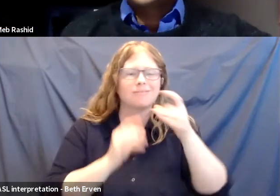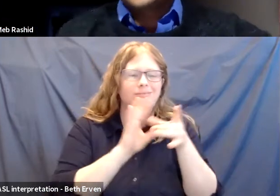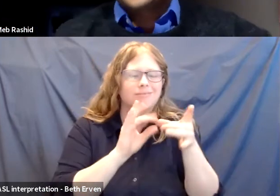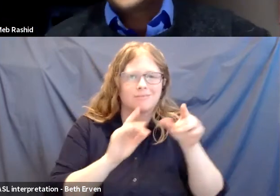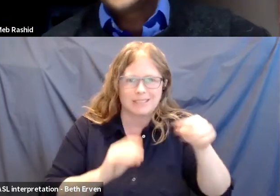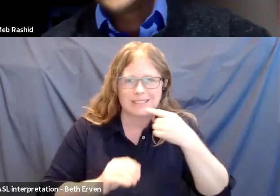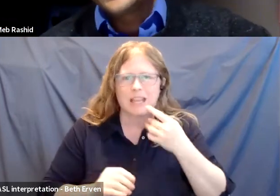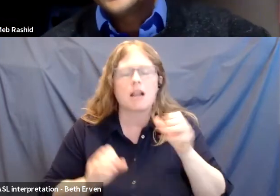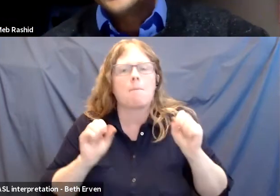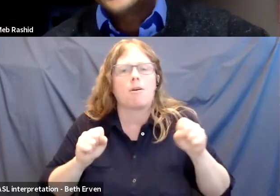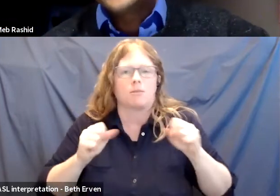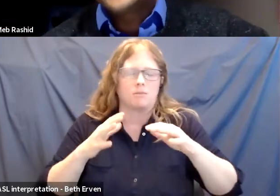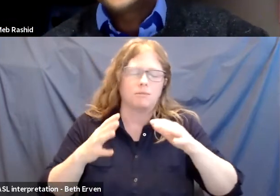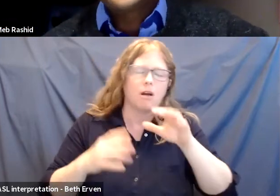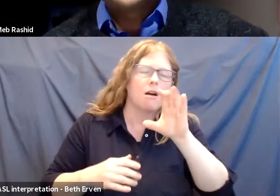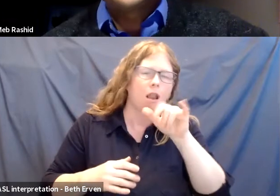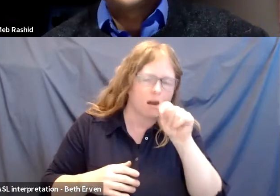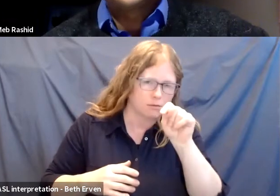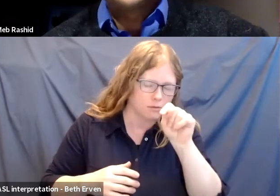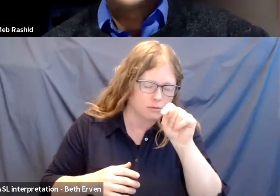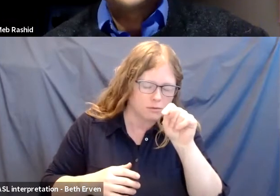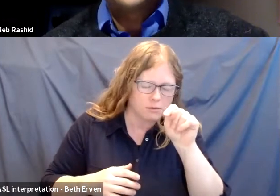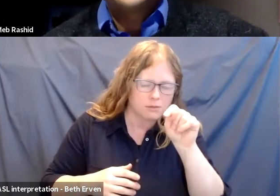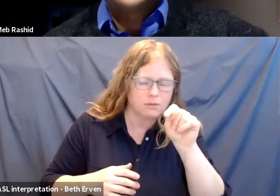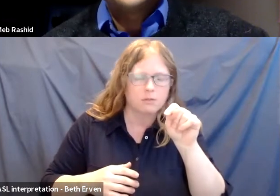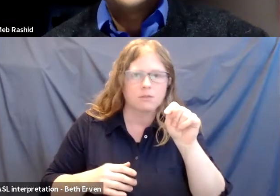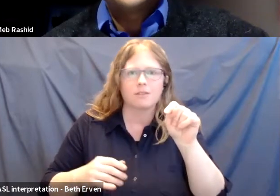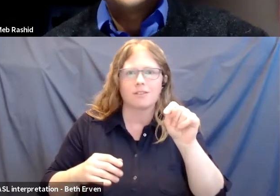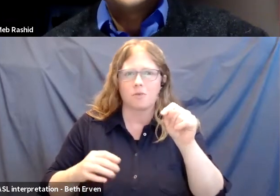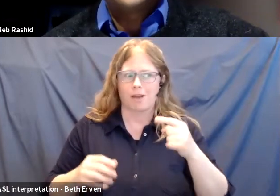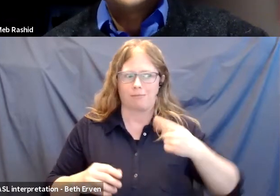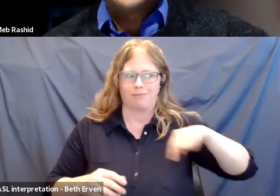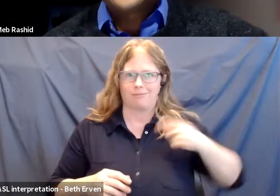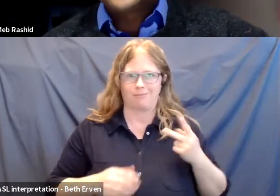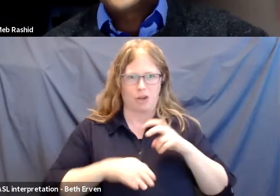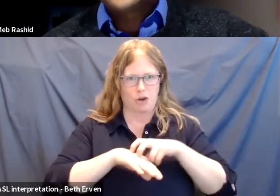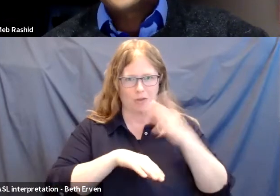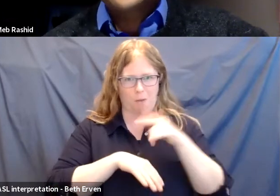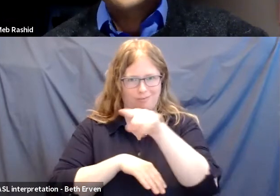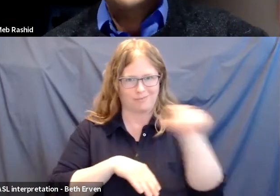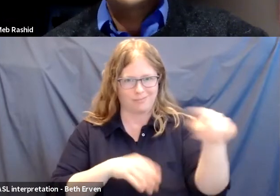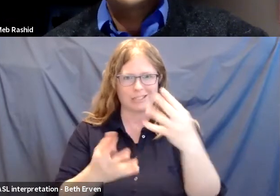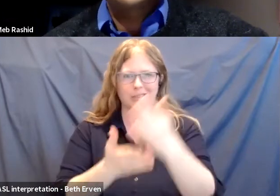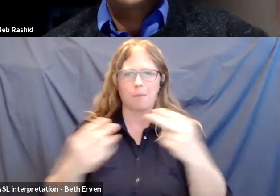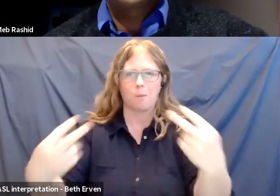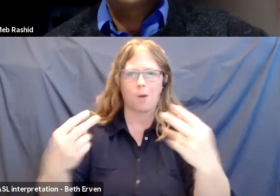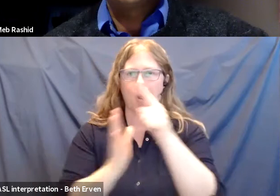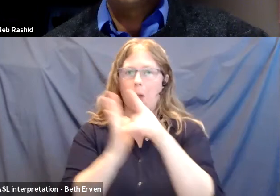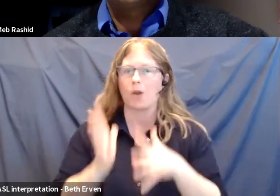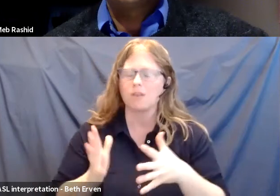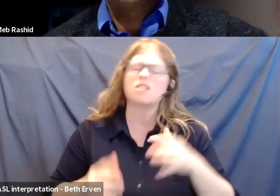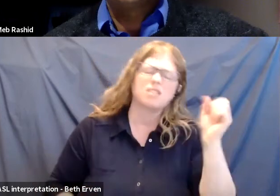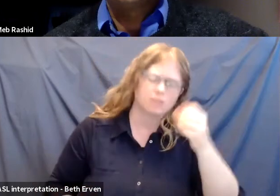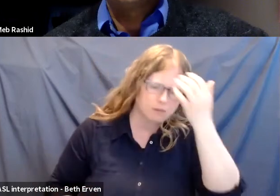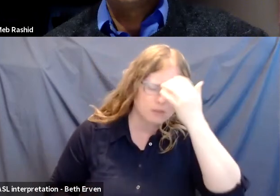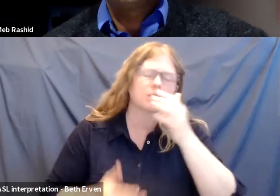the audience? We were very nervous about this. We heard lawyers. So yeah, we know that there is a risk of blood clotting